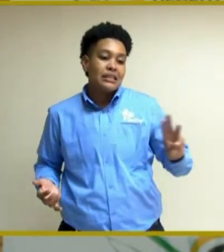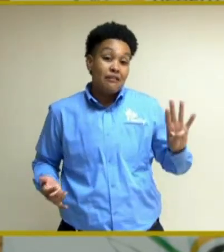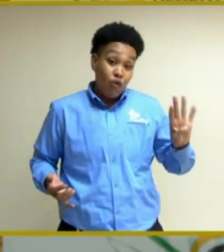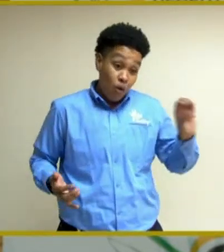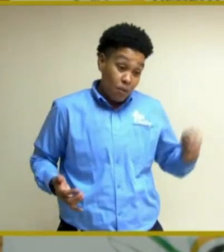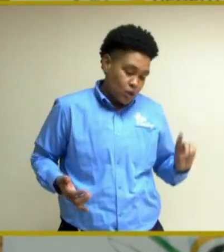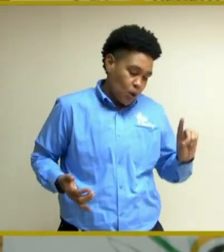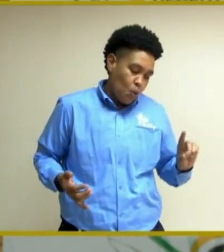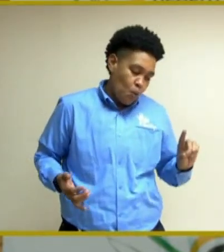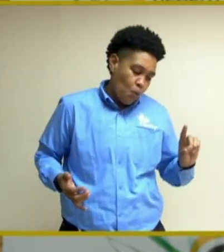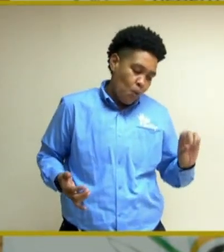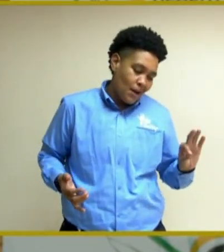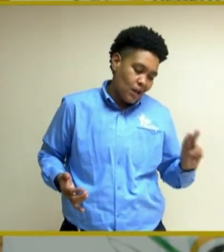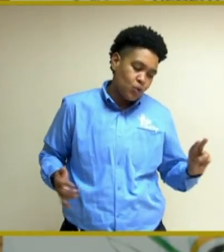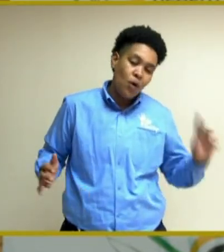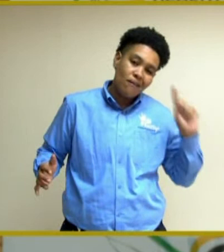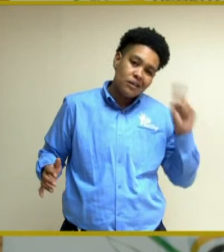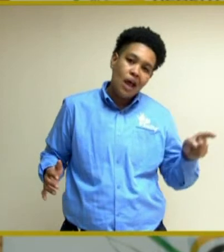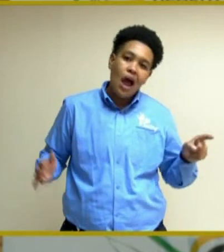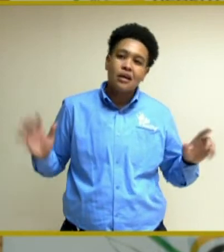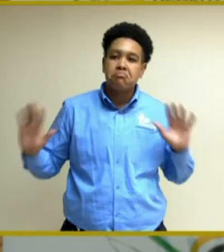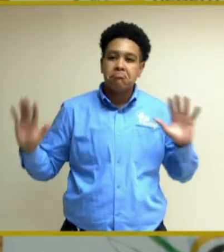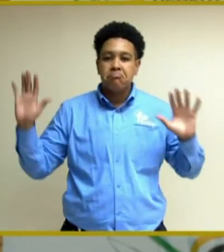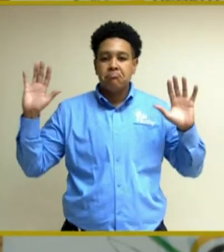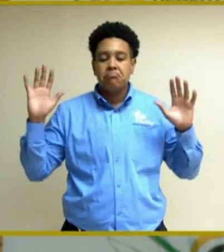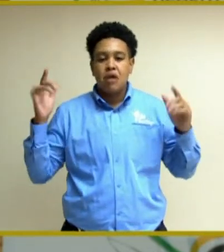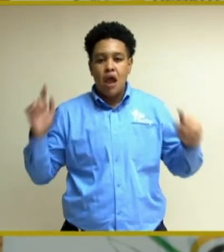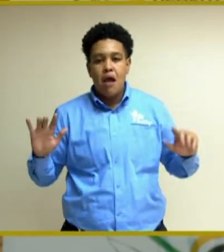64%, or 192 of those targets, respectively.